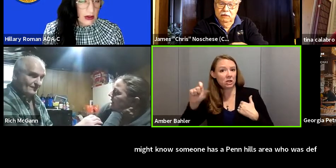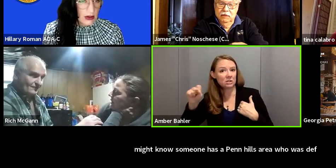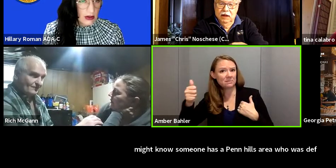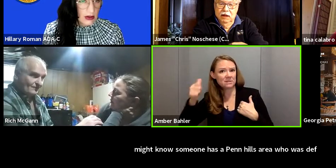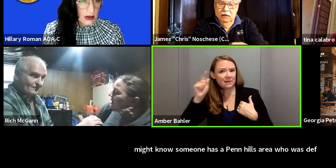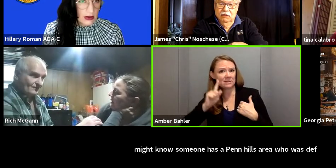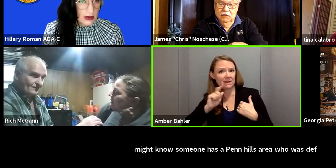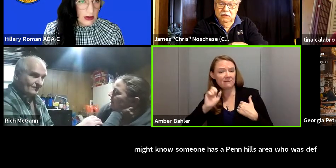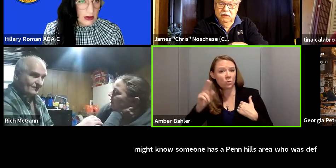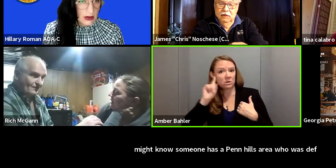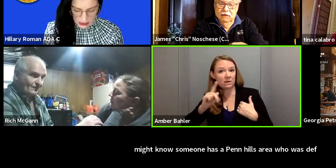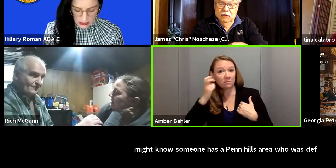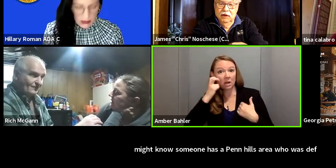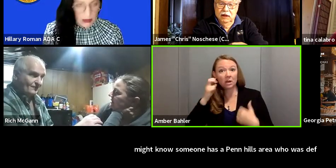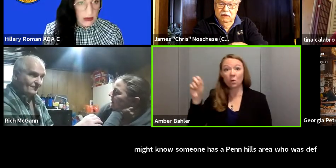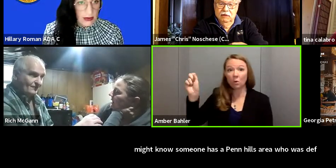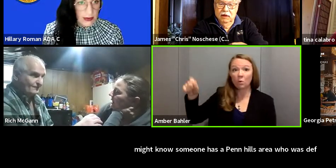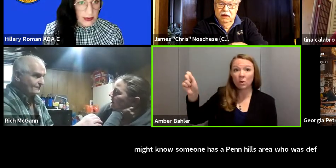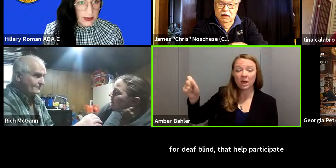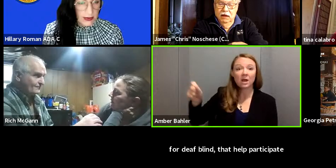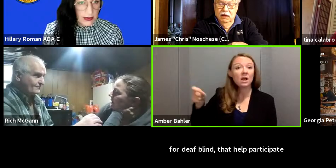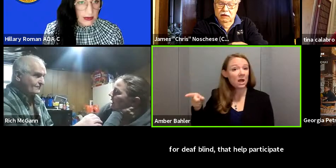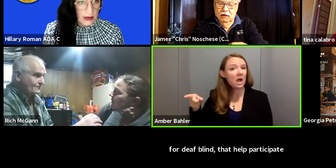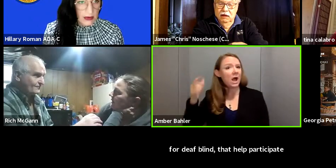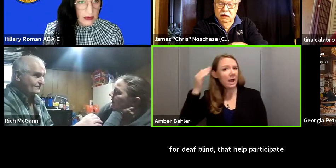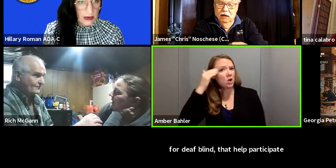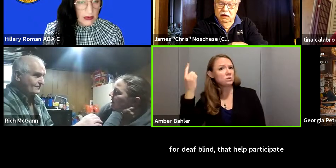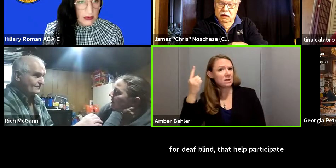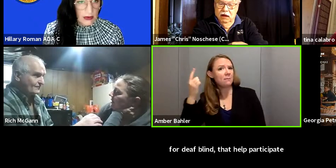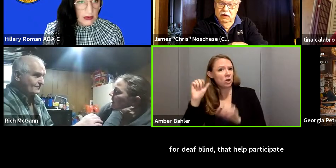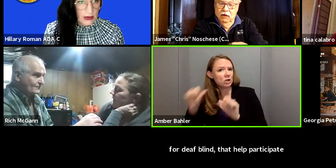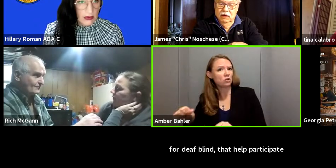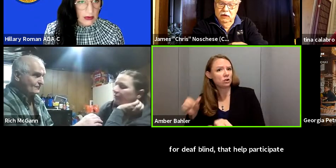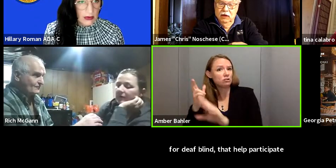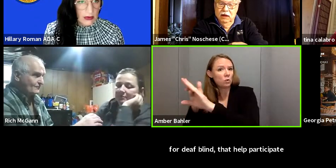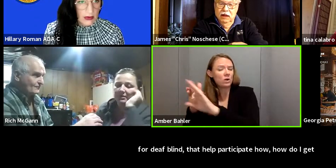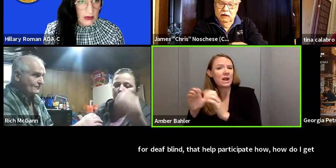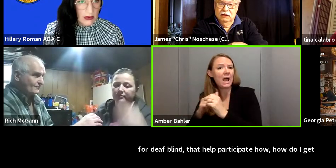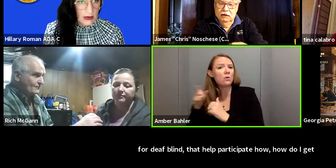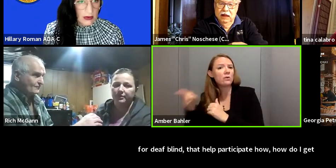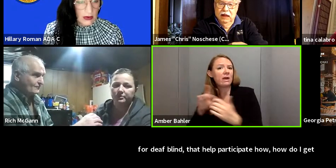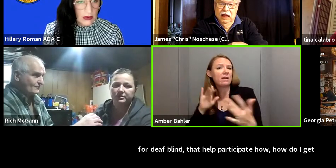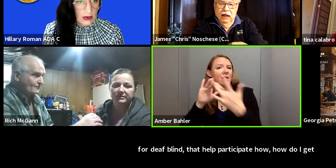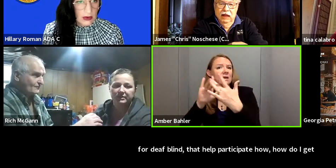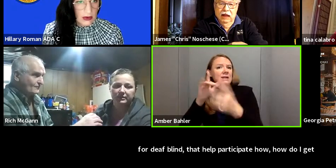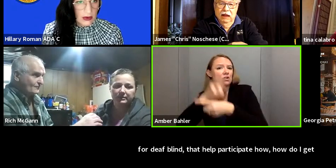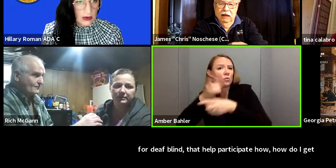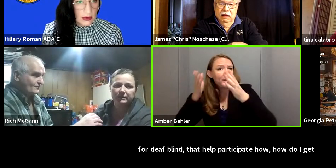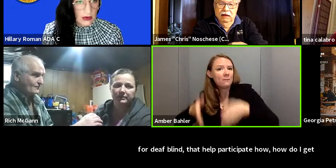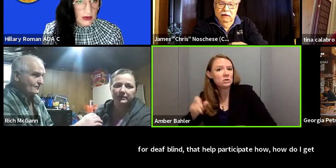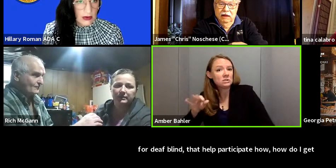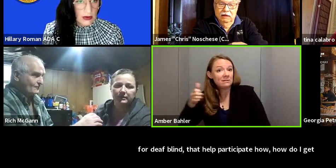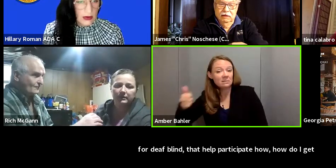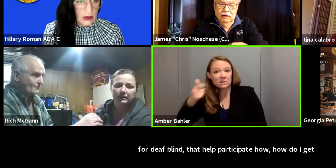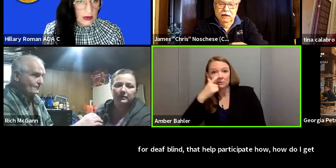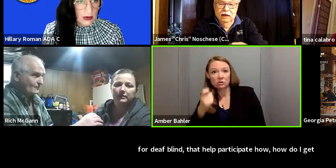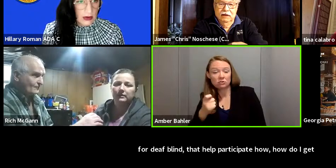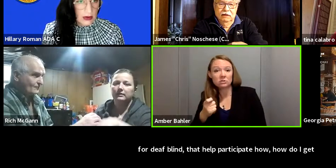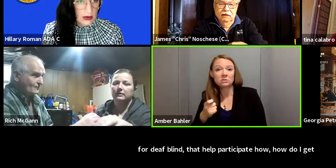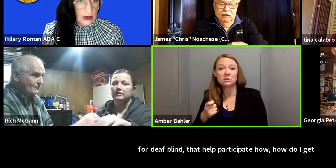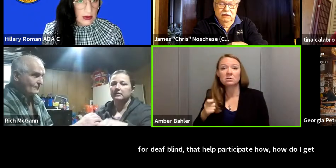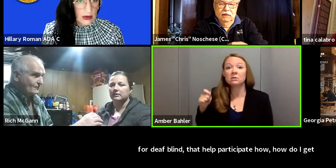blind who could help participate. How do I get them in contact with the right people if they're interested?